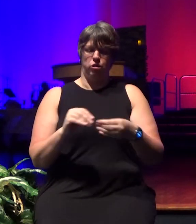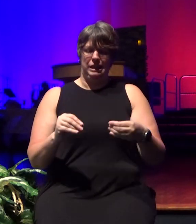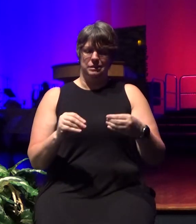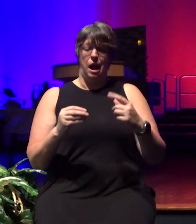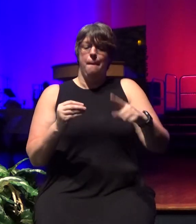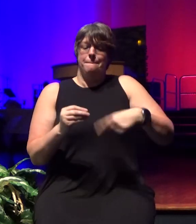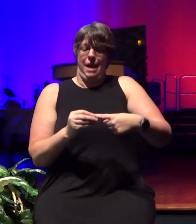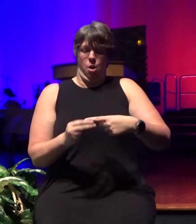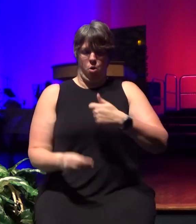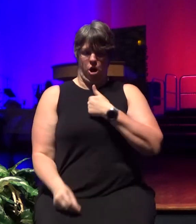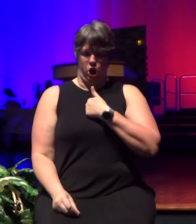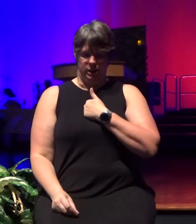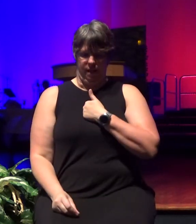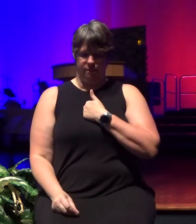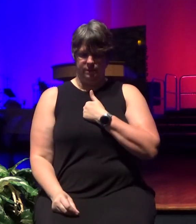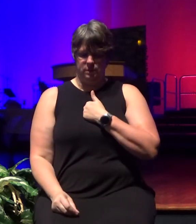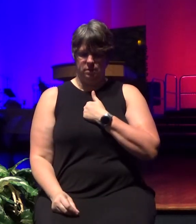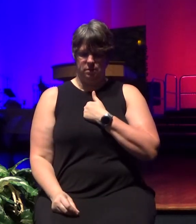seize opportunity